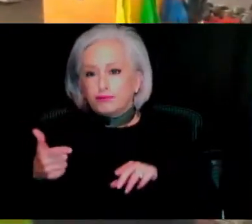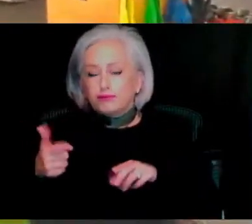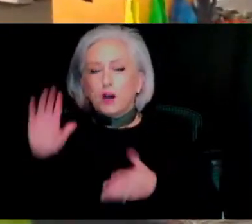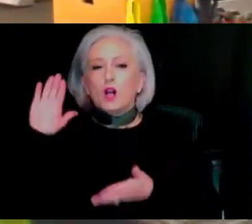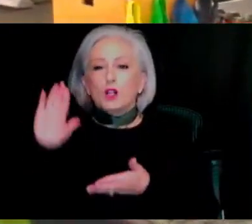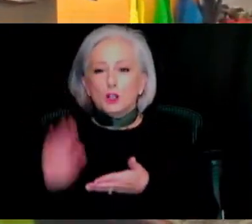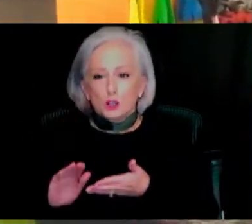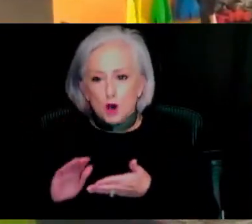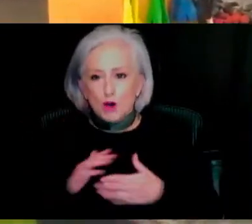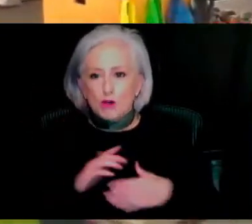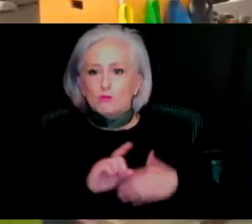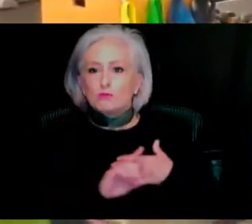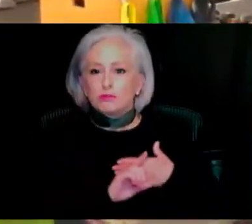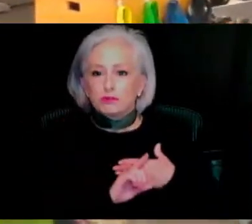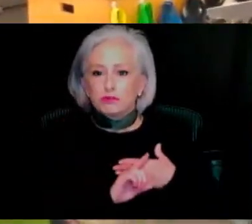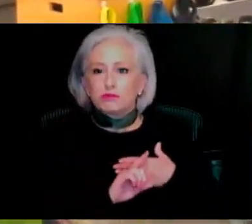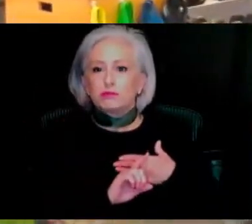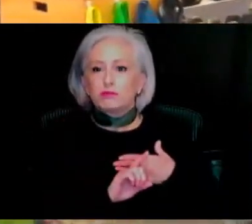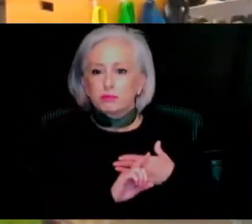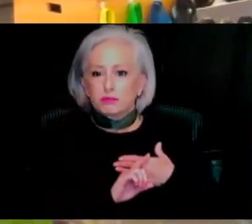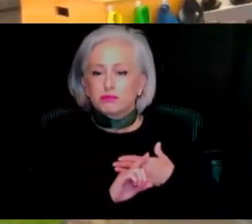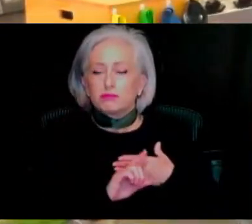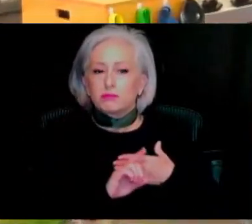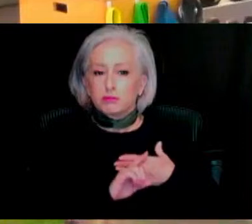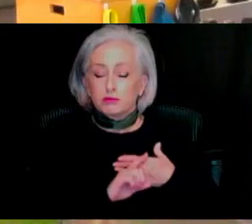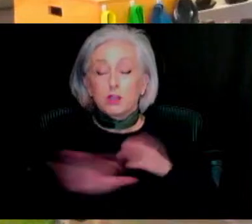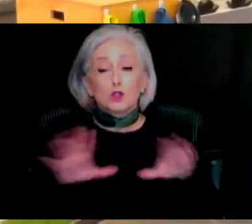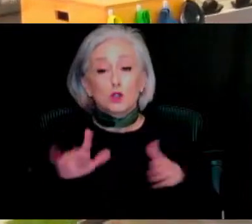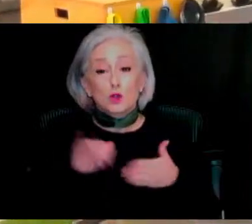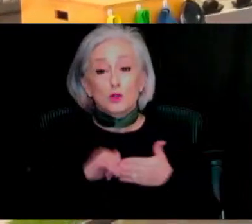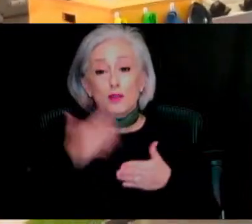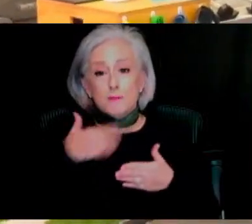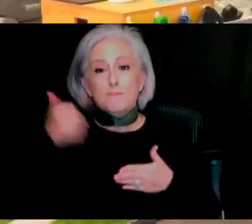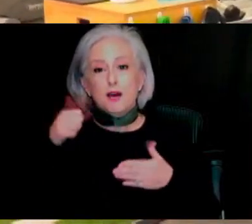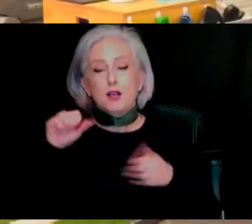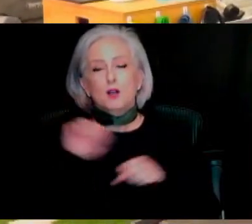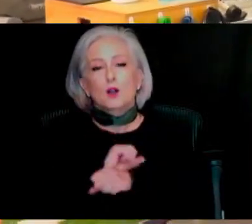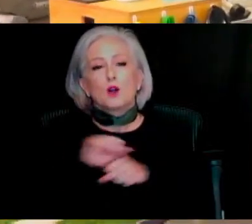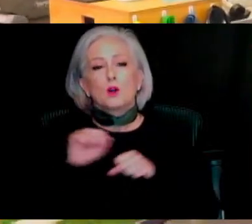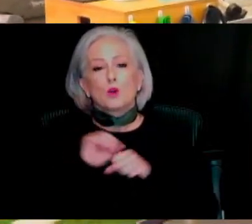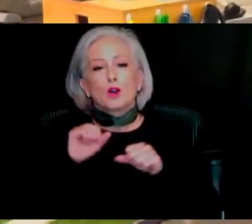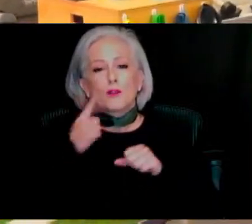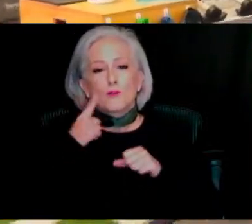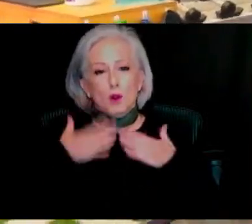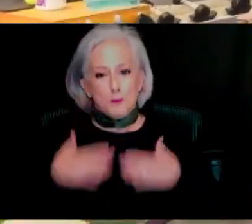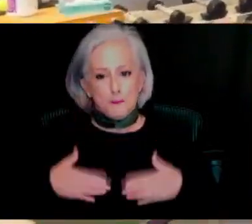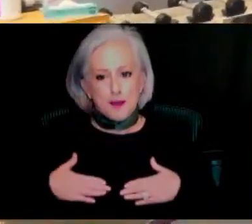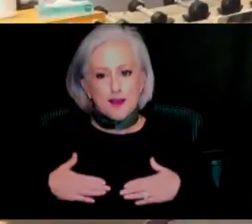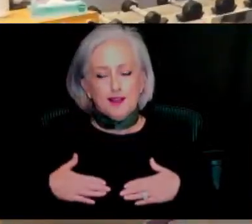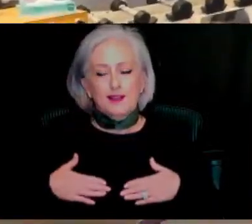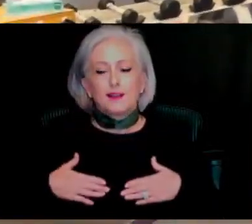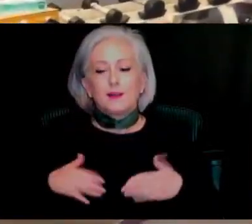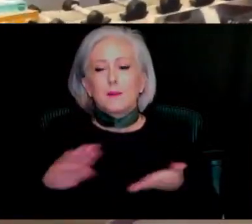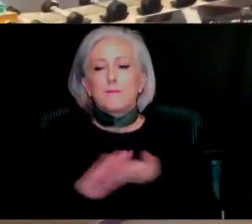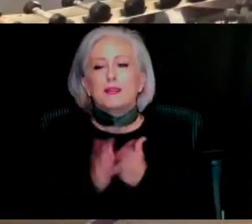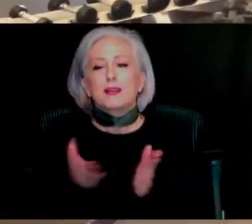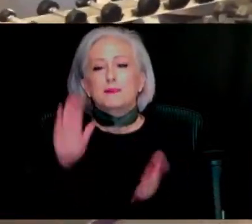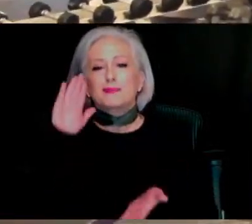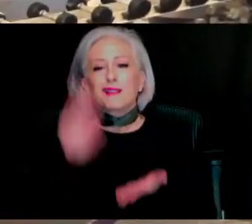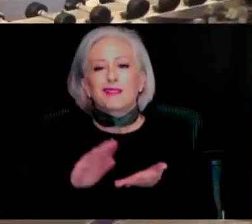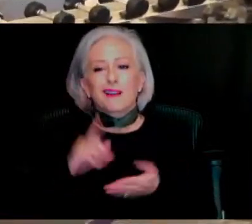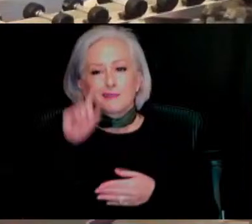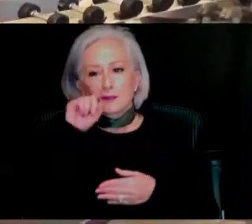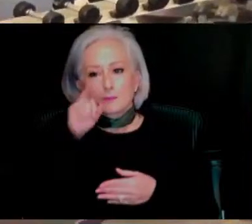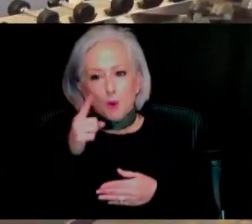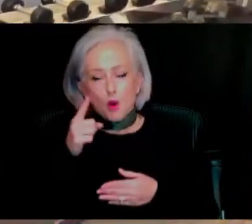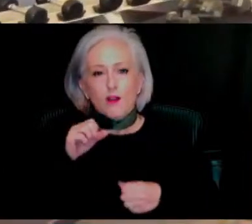you get kind of more bang for your buck, and you kind of lose the boring aspect of just chugging away for 30 minutes on a